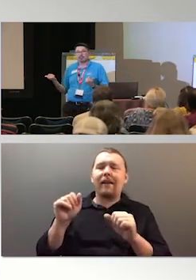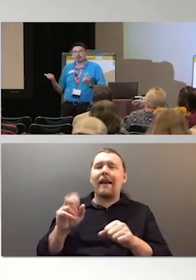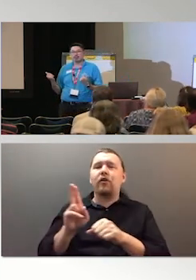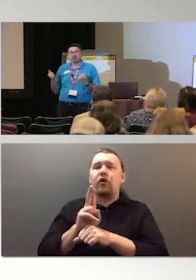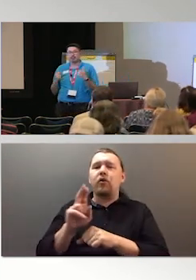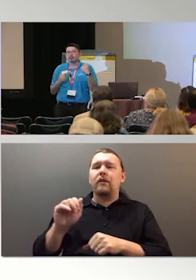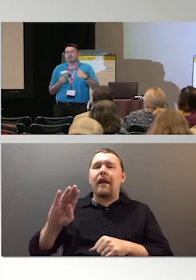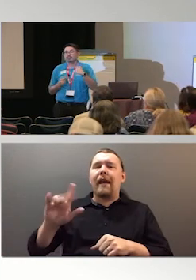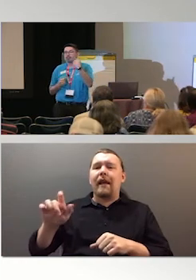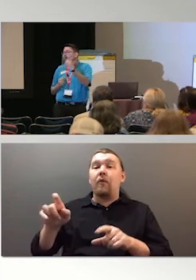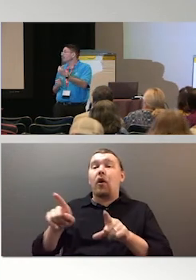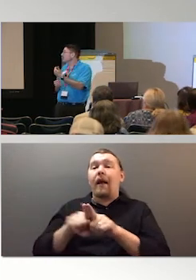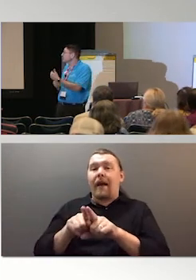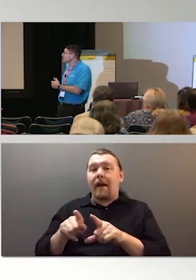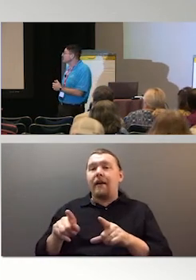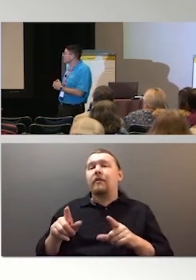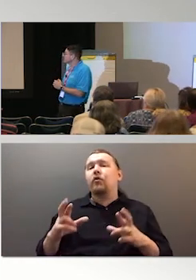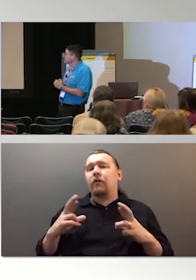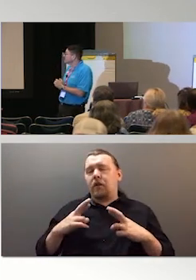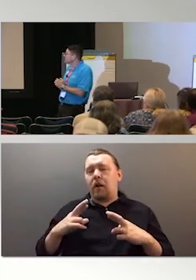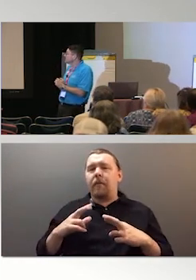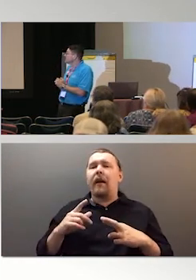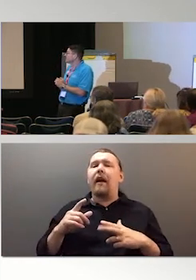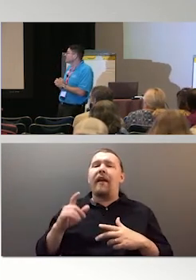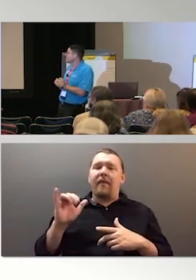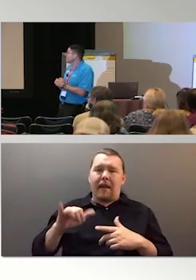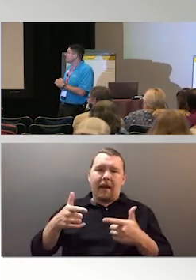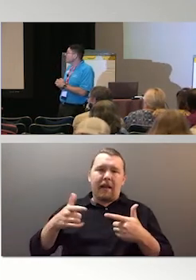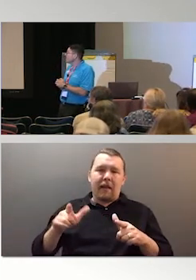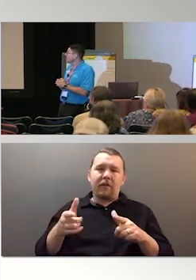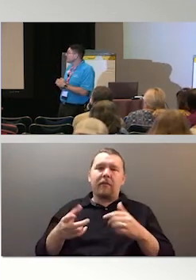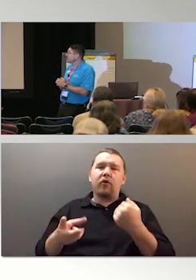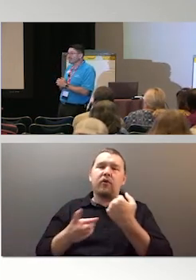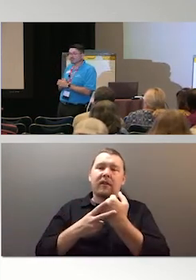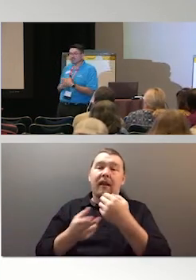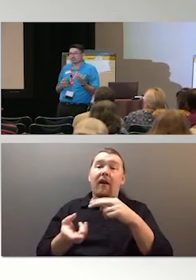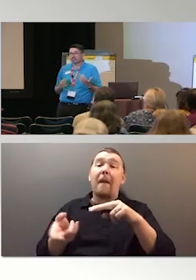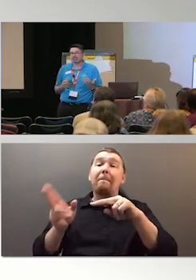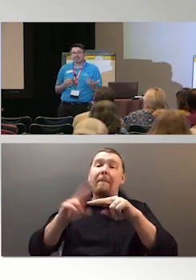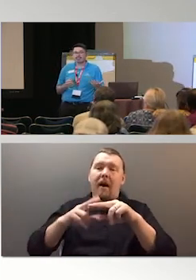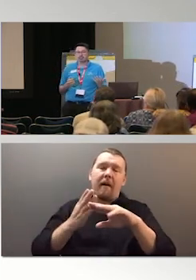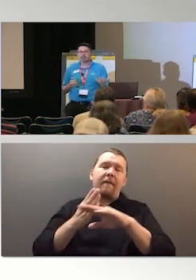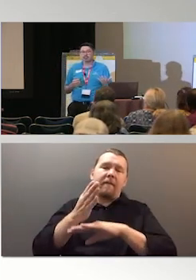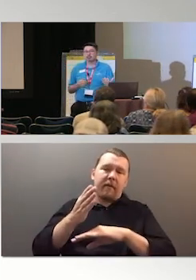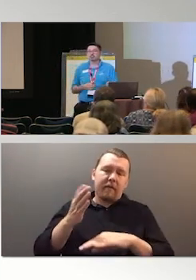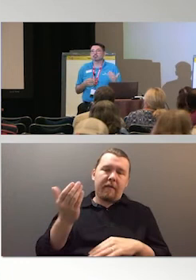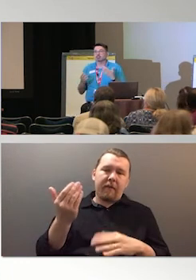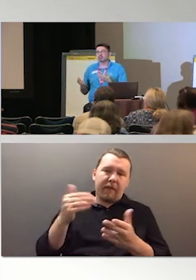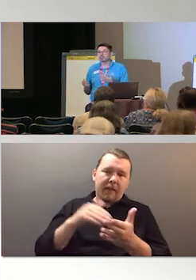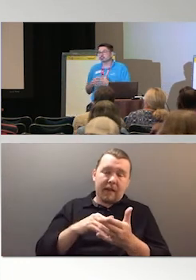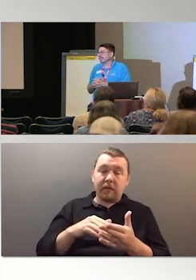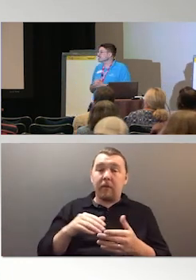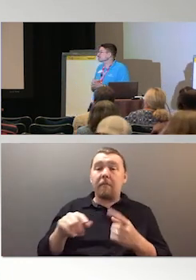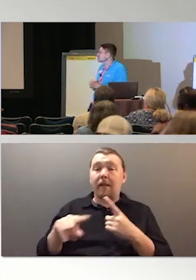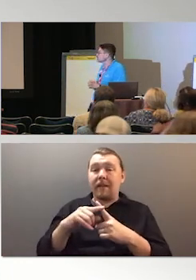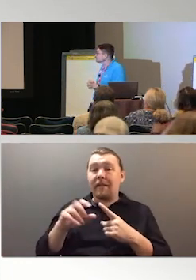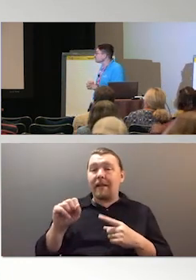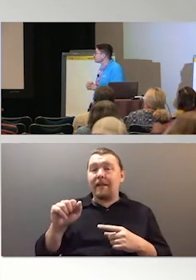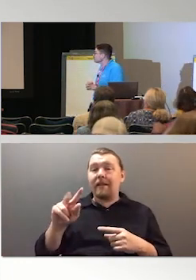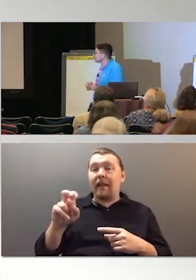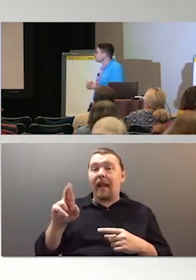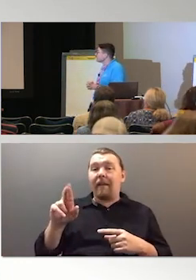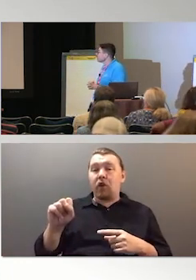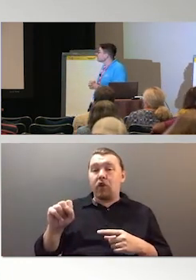a retirement vehicle and save above that $15,000 annual limit, and even take advantage of a saver's credit, which could reduce their tax burden.